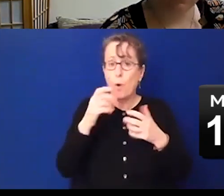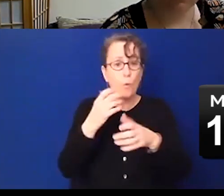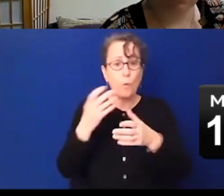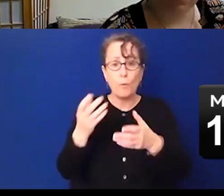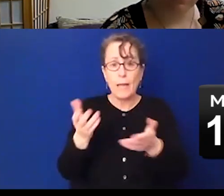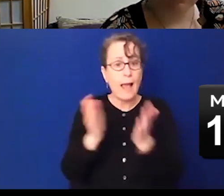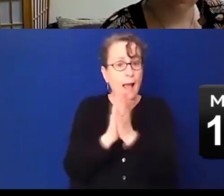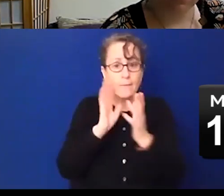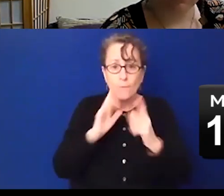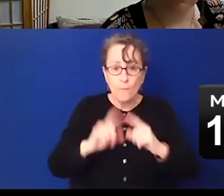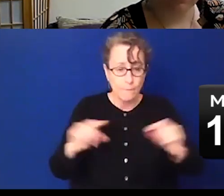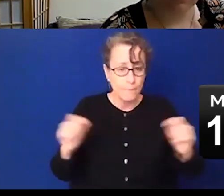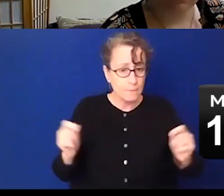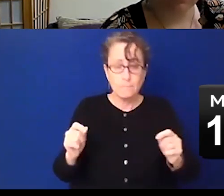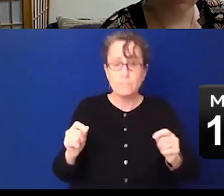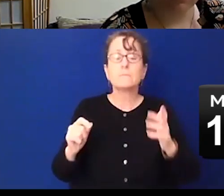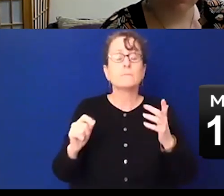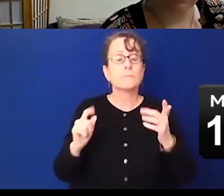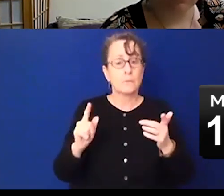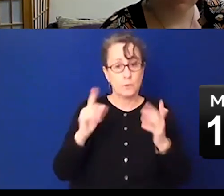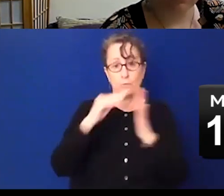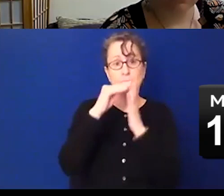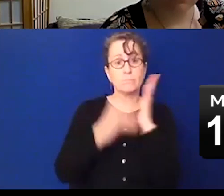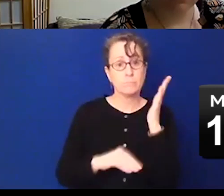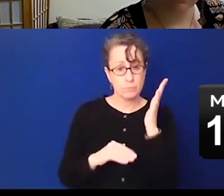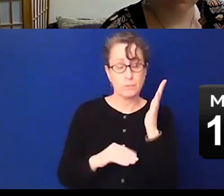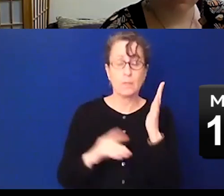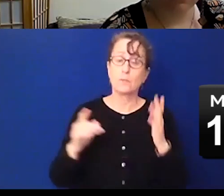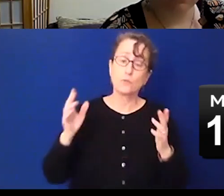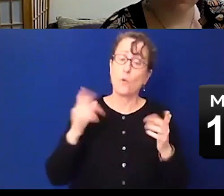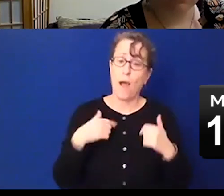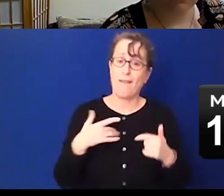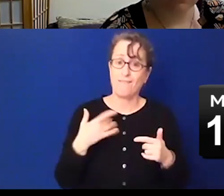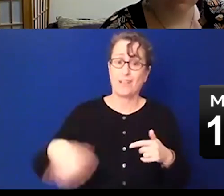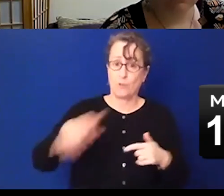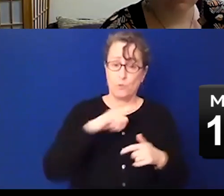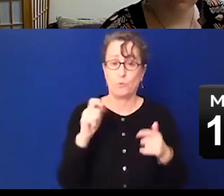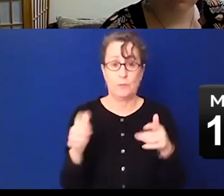I think it would be helpful for you to be very clear about that, that an in-kind